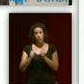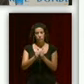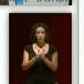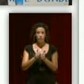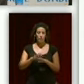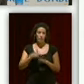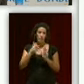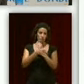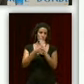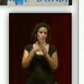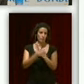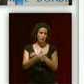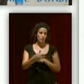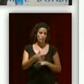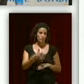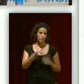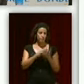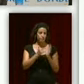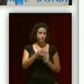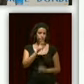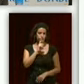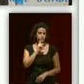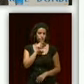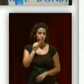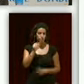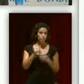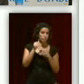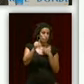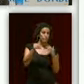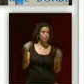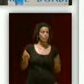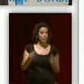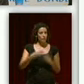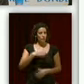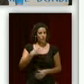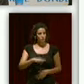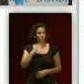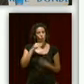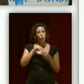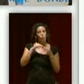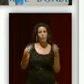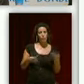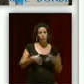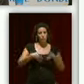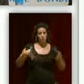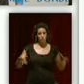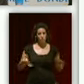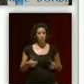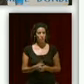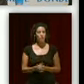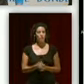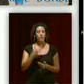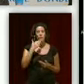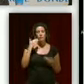was beneficial, I will need someone that is techie savvy.